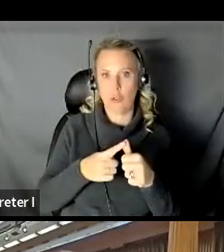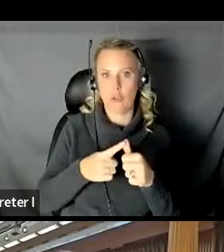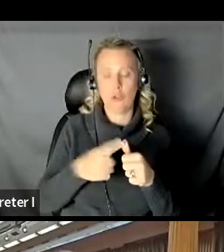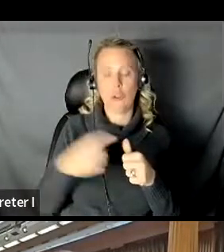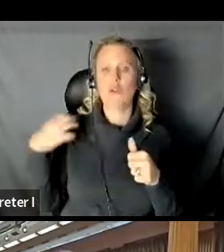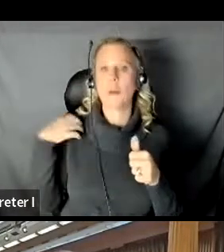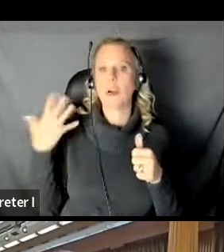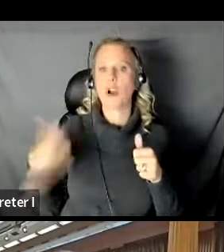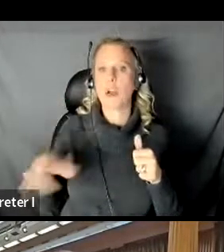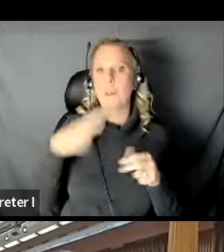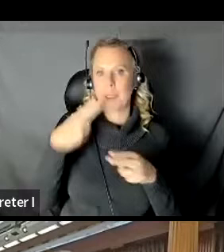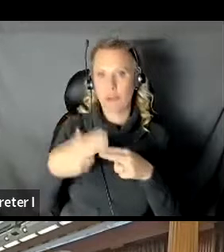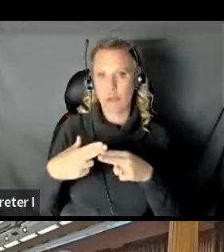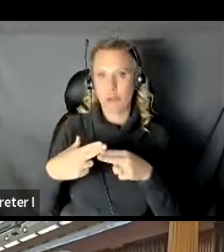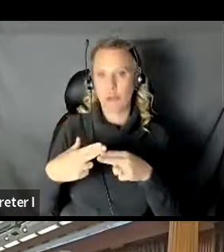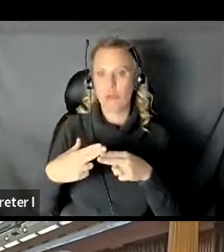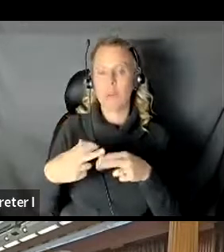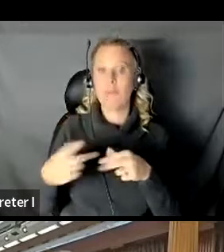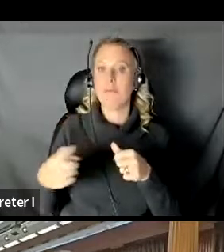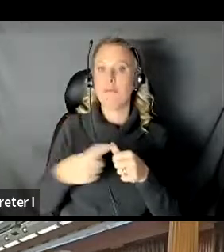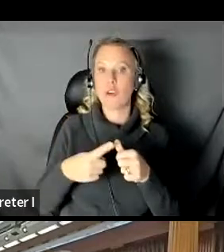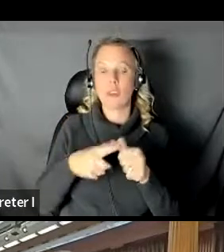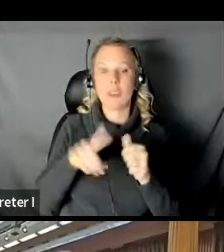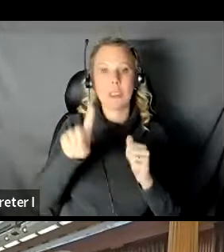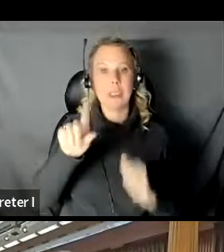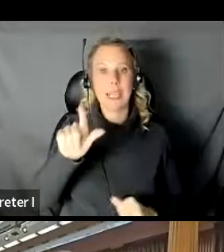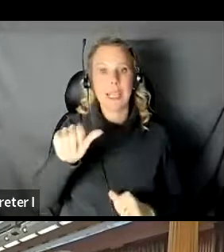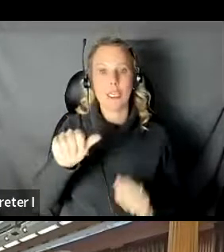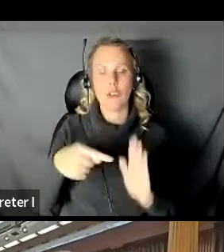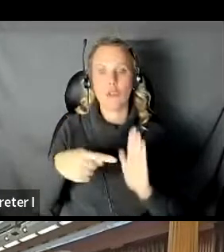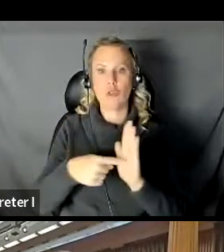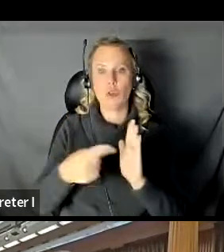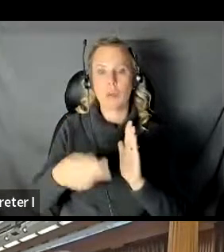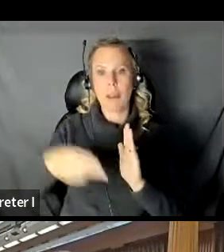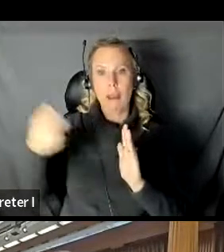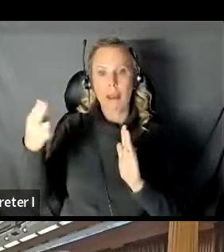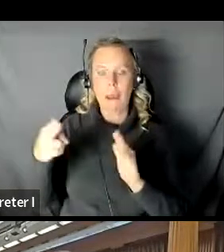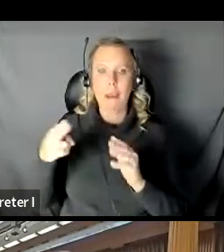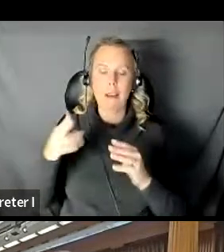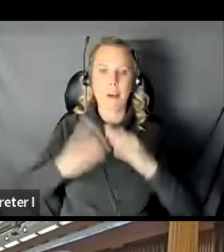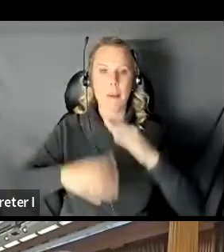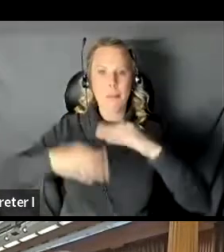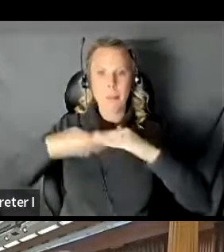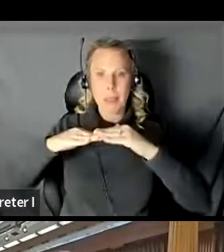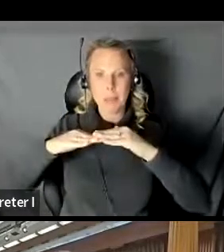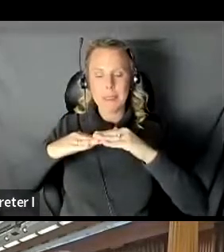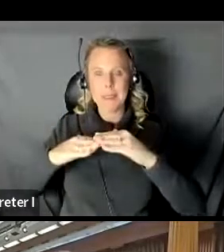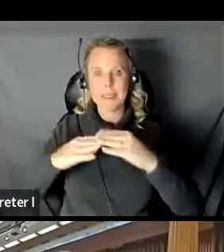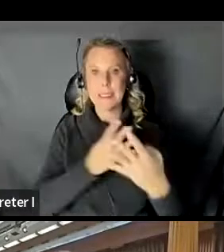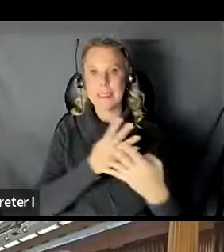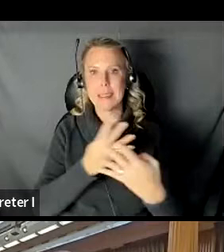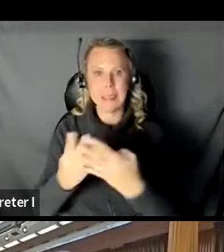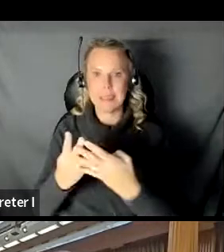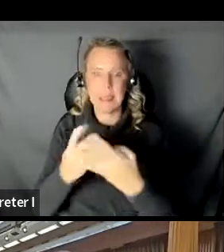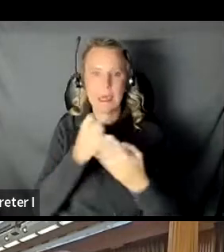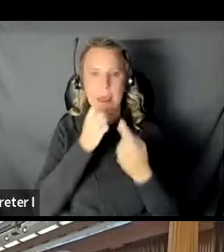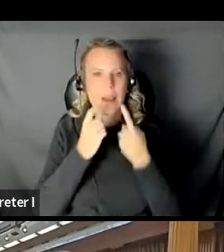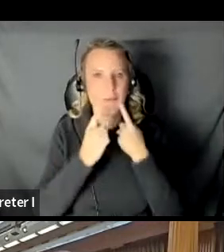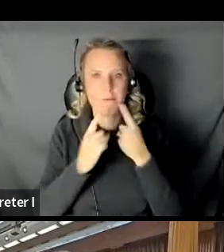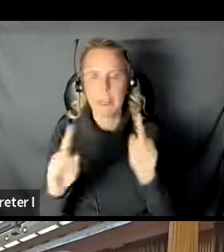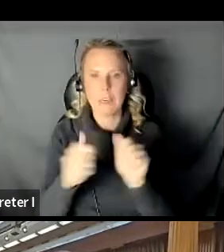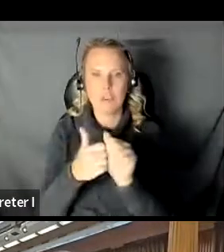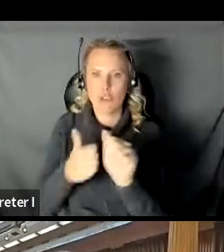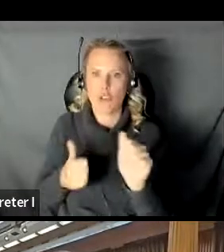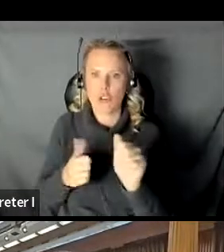already made, that first off, the data shows that higher maximums and longer prison sentences are ineffective at deterring